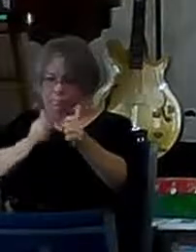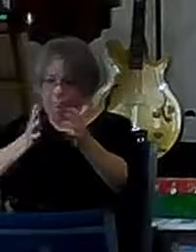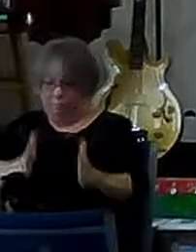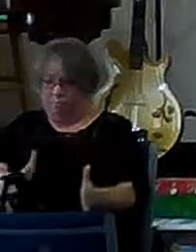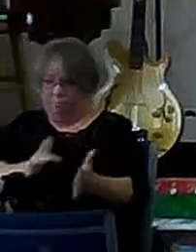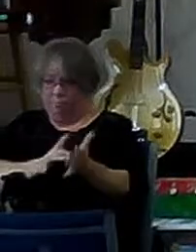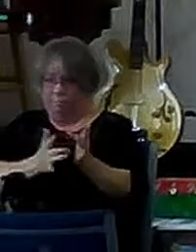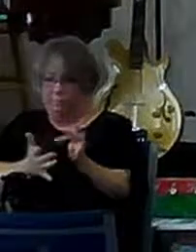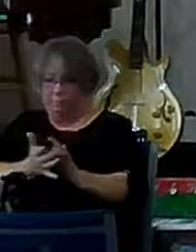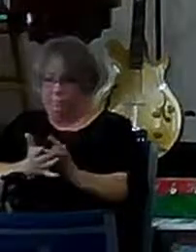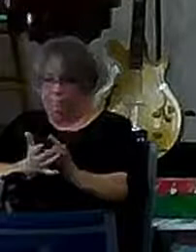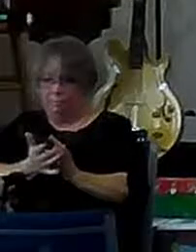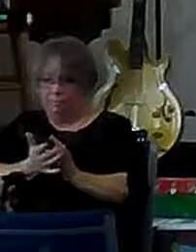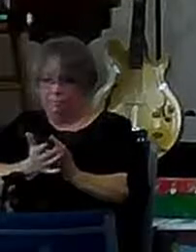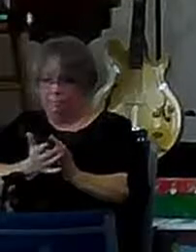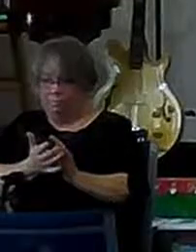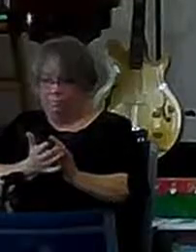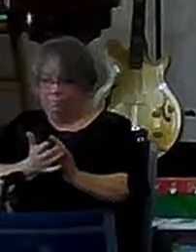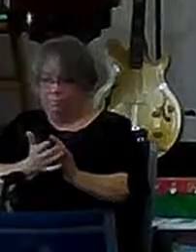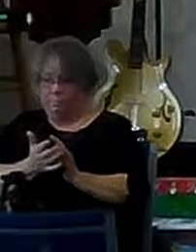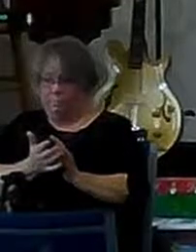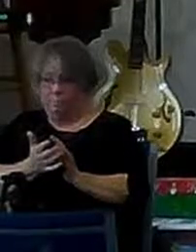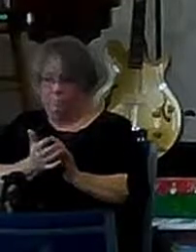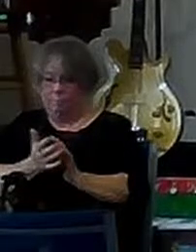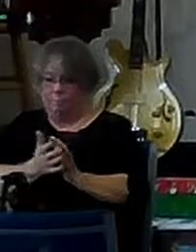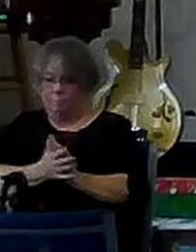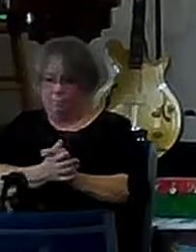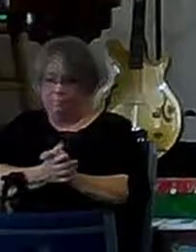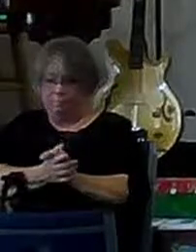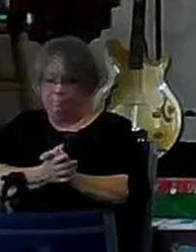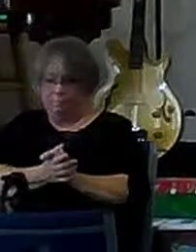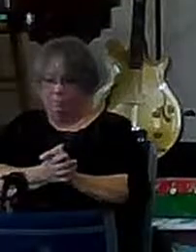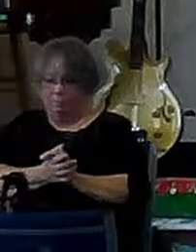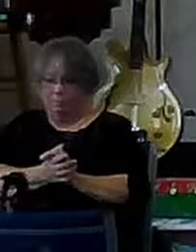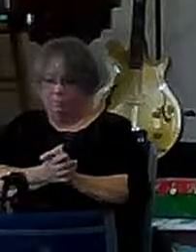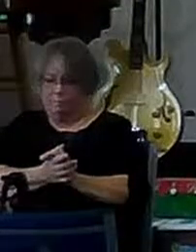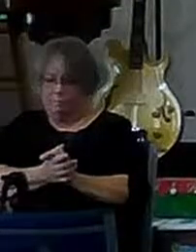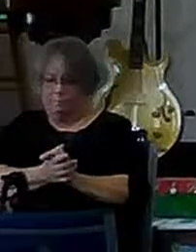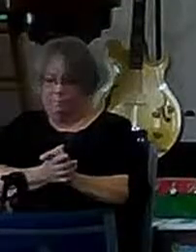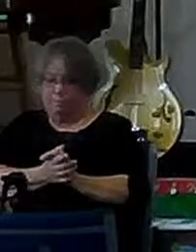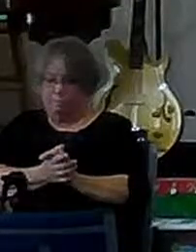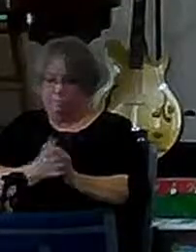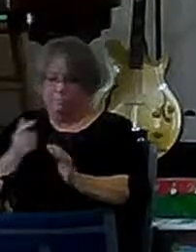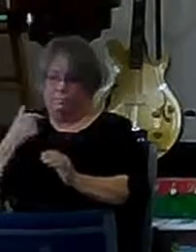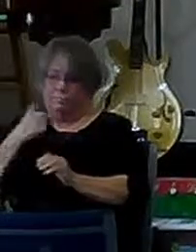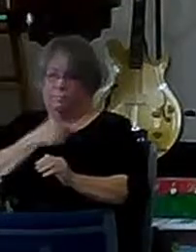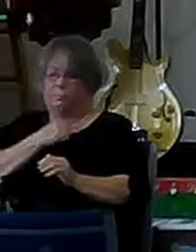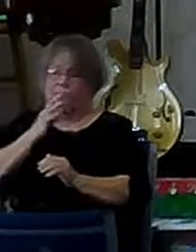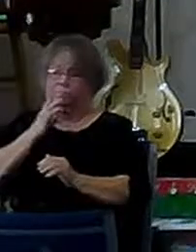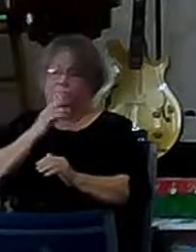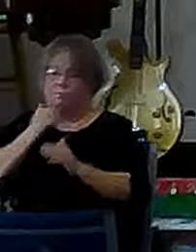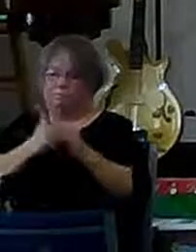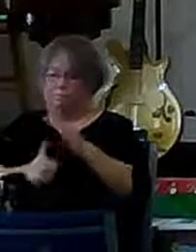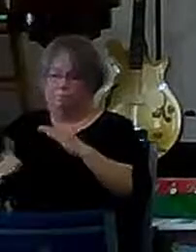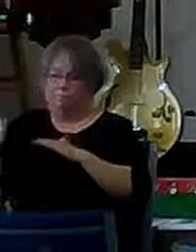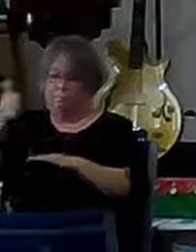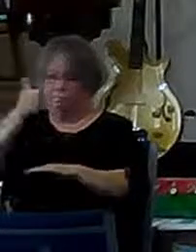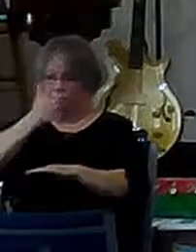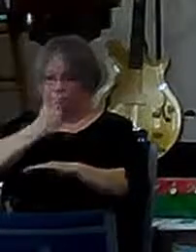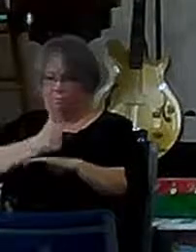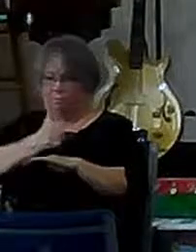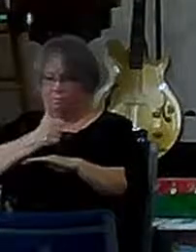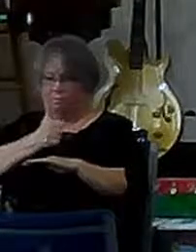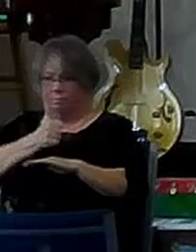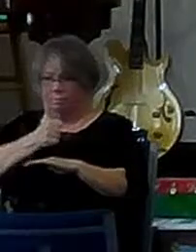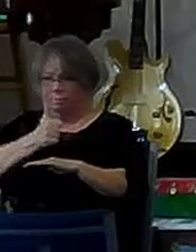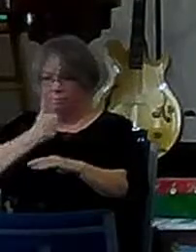our Bibles at the very beginning of a discussion about sovereign election, because it reminds us that